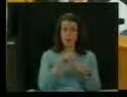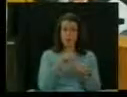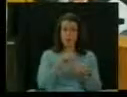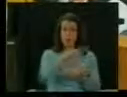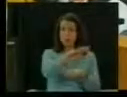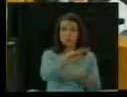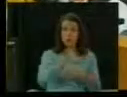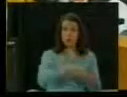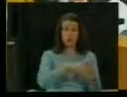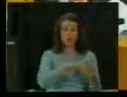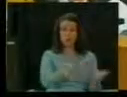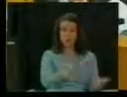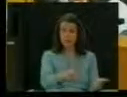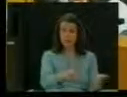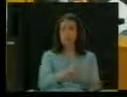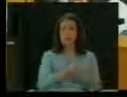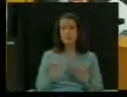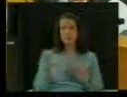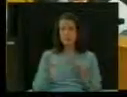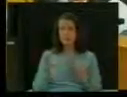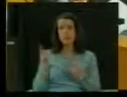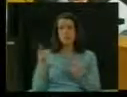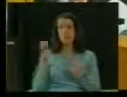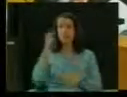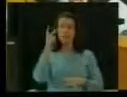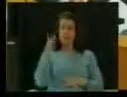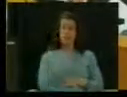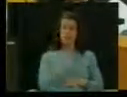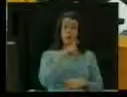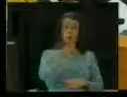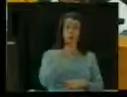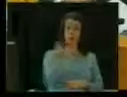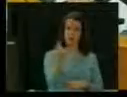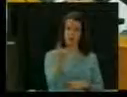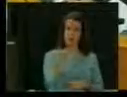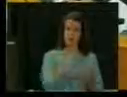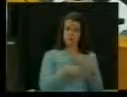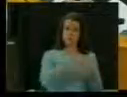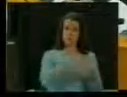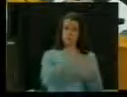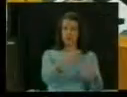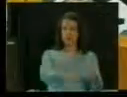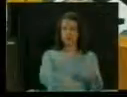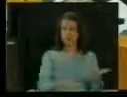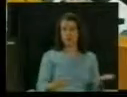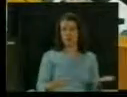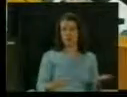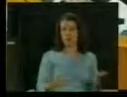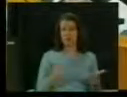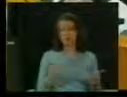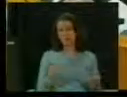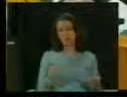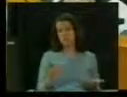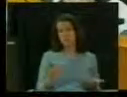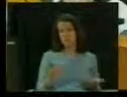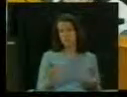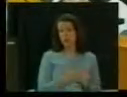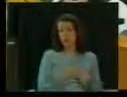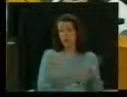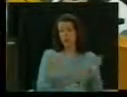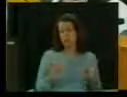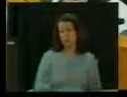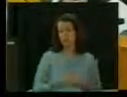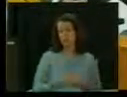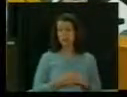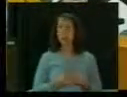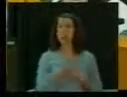But we've got down here at the appropriate time. We're not voting to send this through immediately, but the public out here wants to see that we're